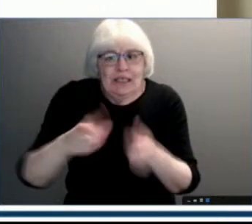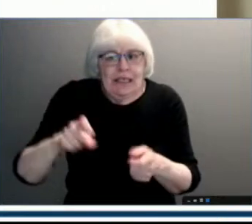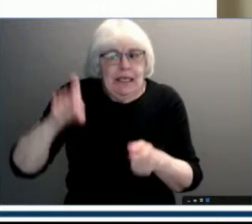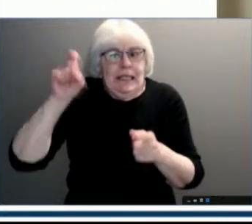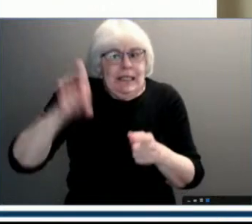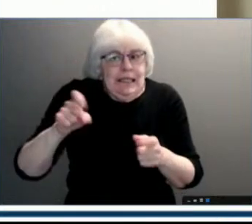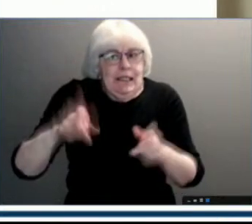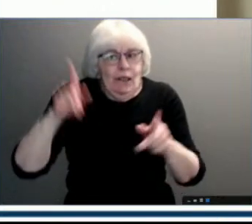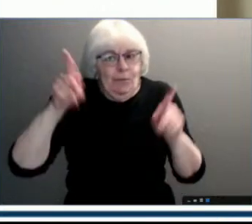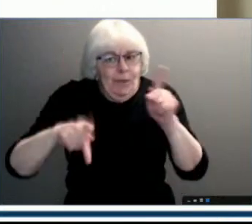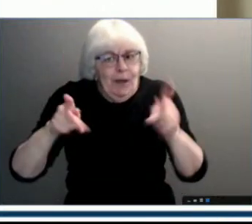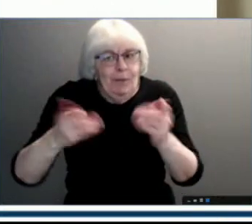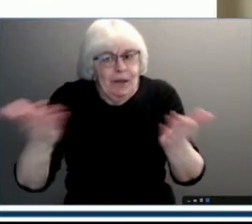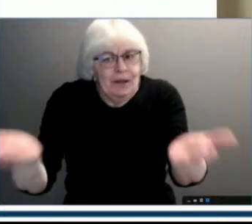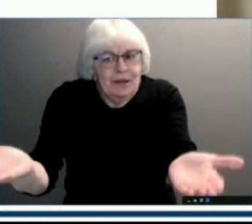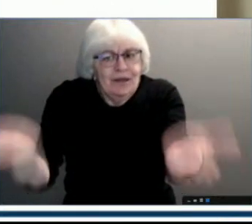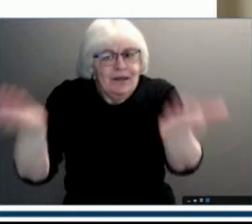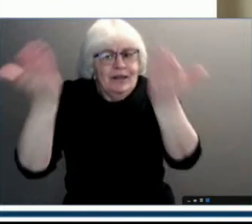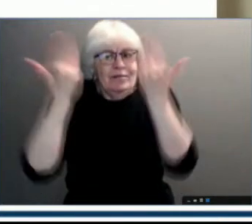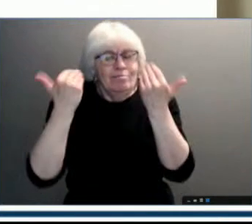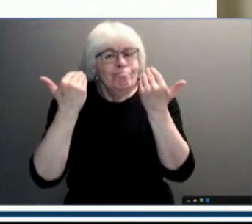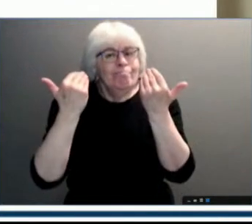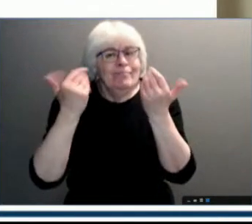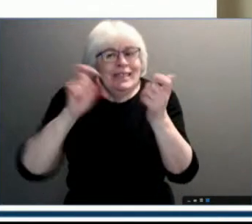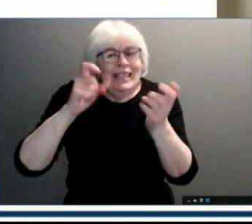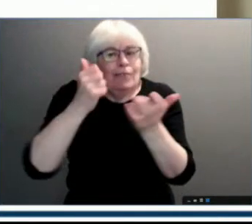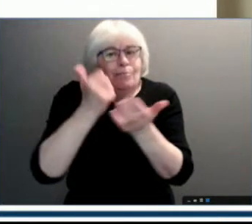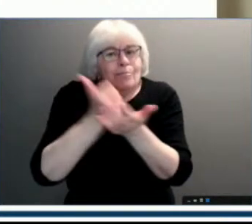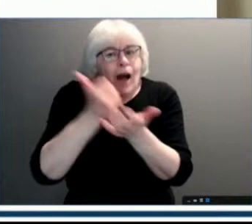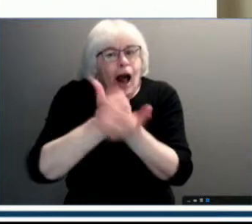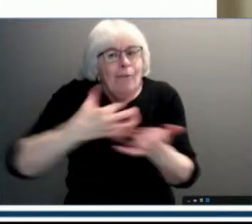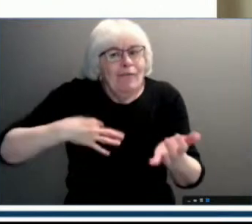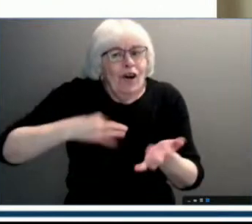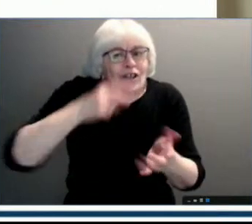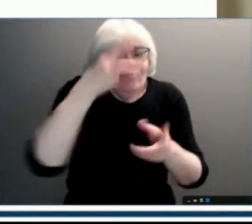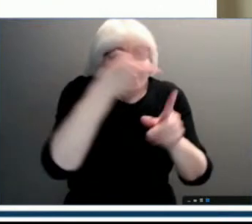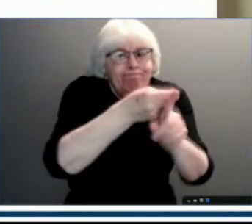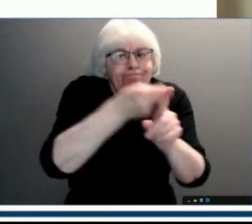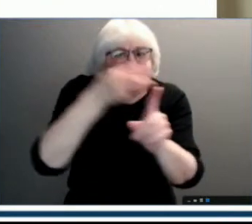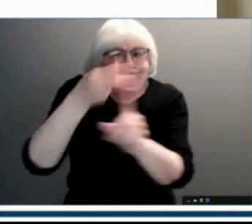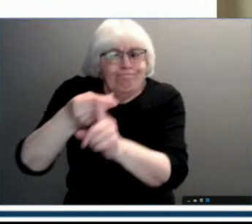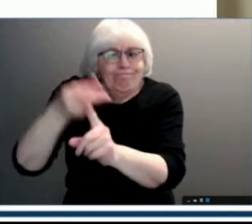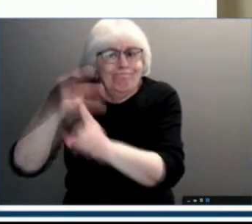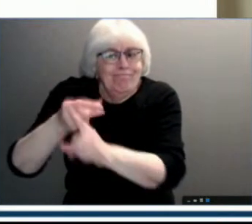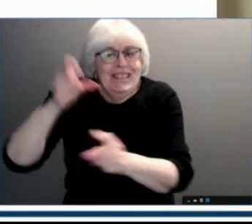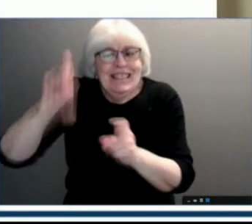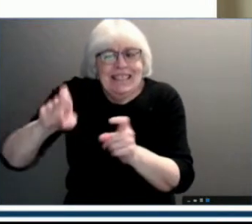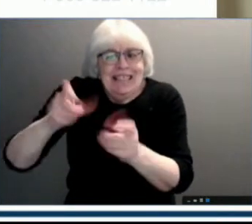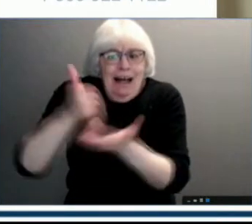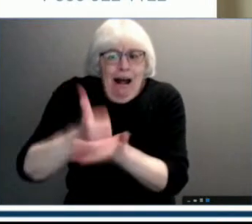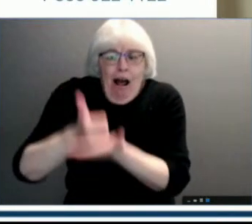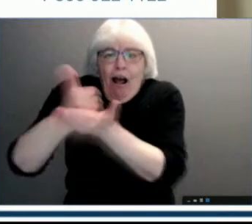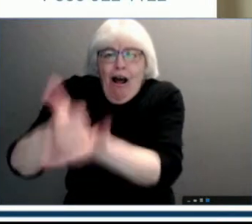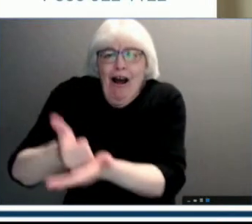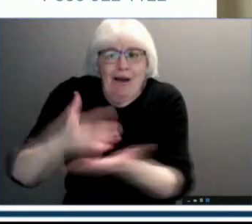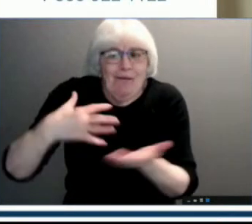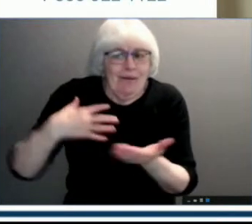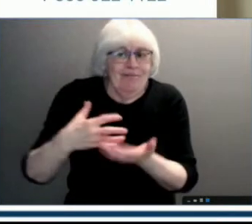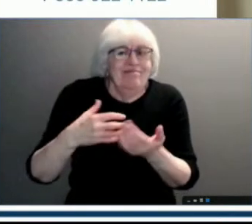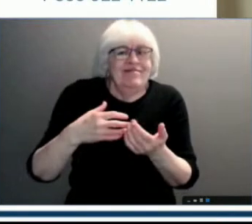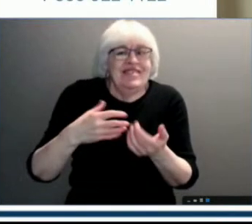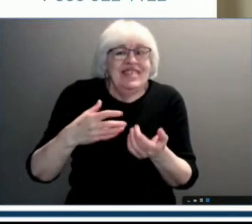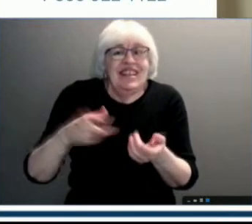arms. This is our biggest hurdle, especially now that we have an extreme shortage and pressure of healthcare workers and on the healthcare